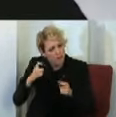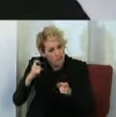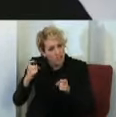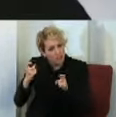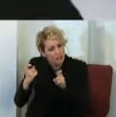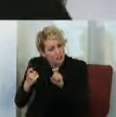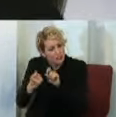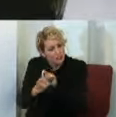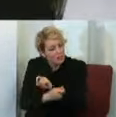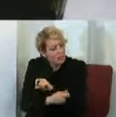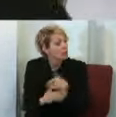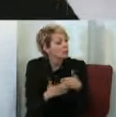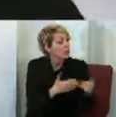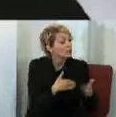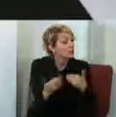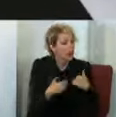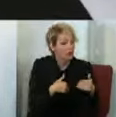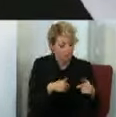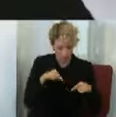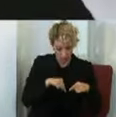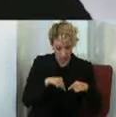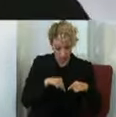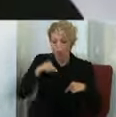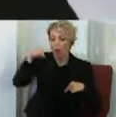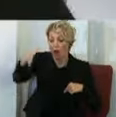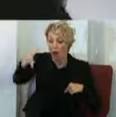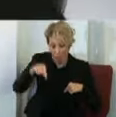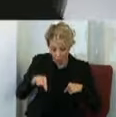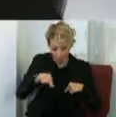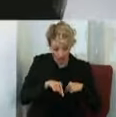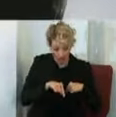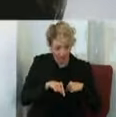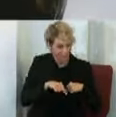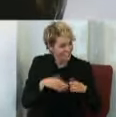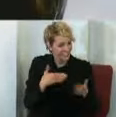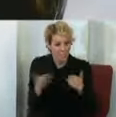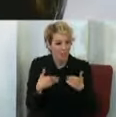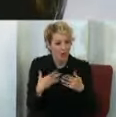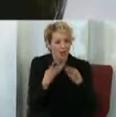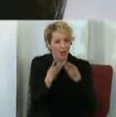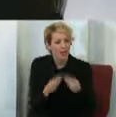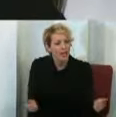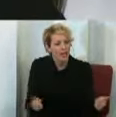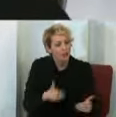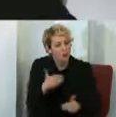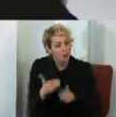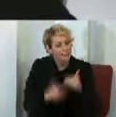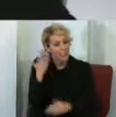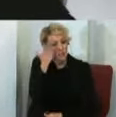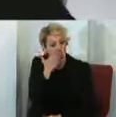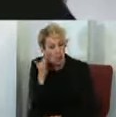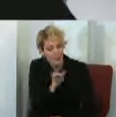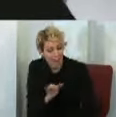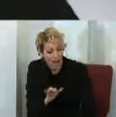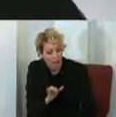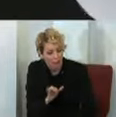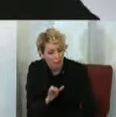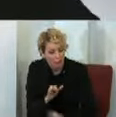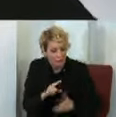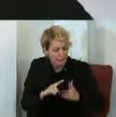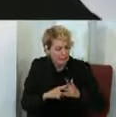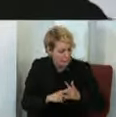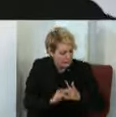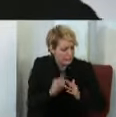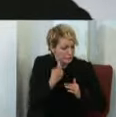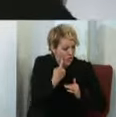That no matter where we are on our journey, if we are just beginning healing or if we are somebody who